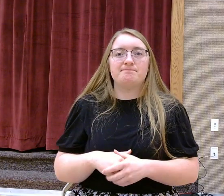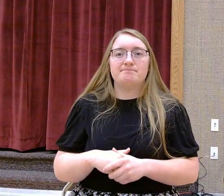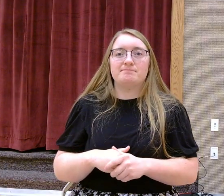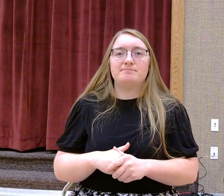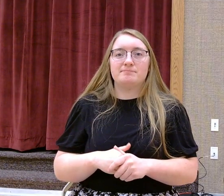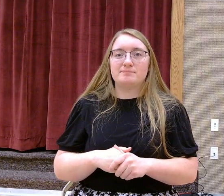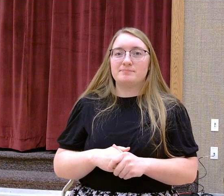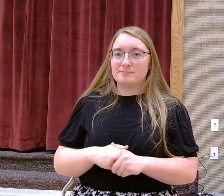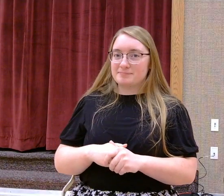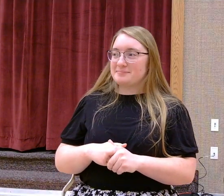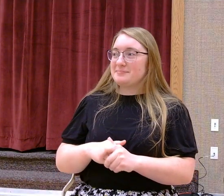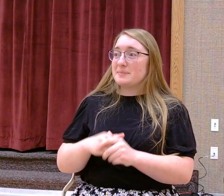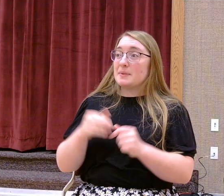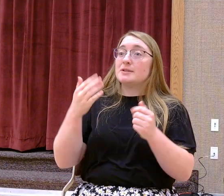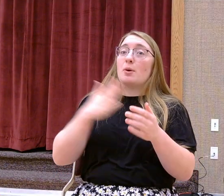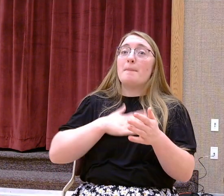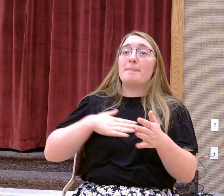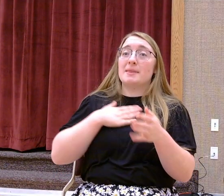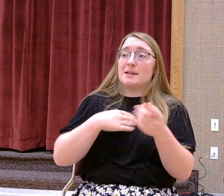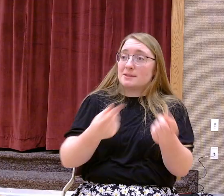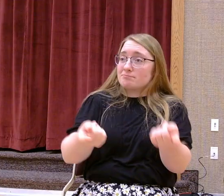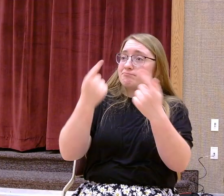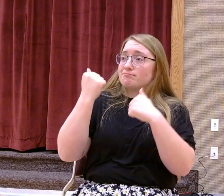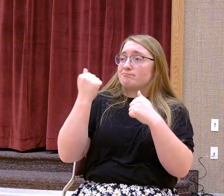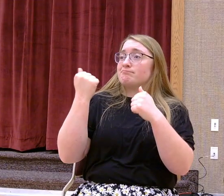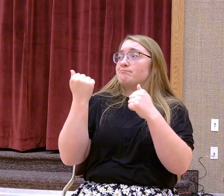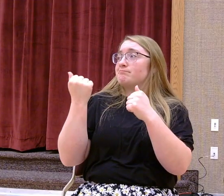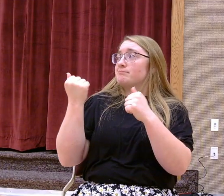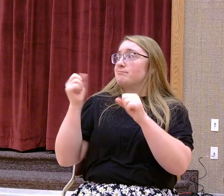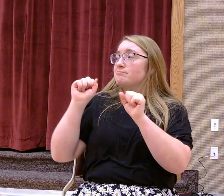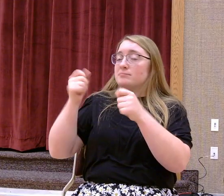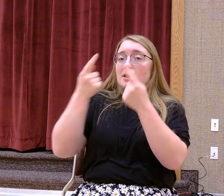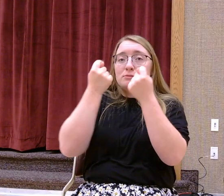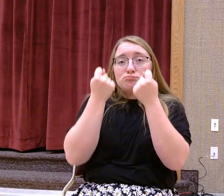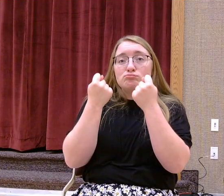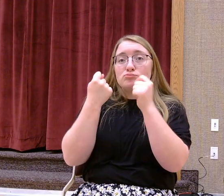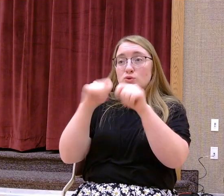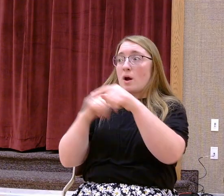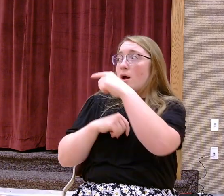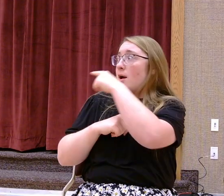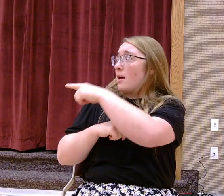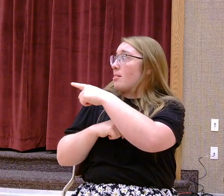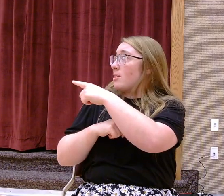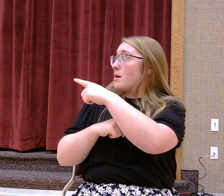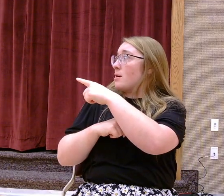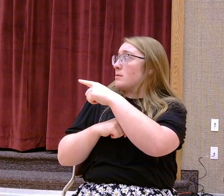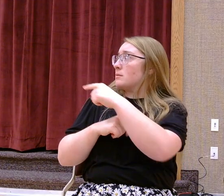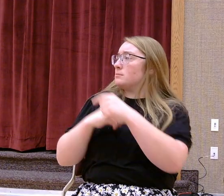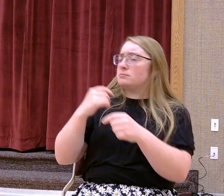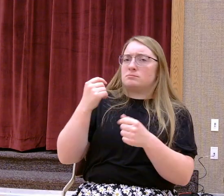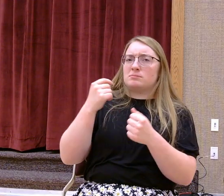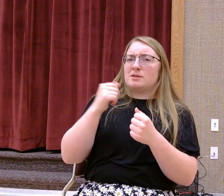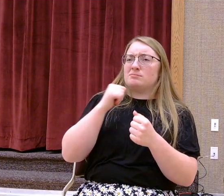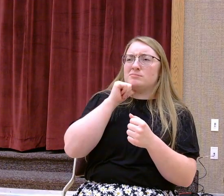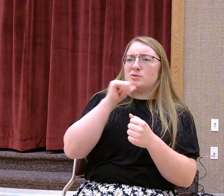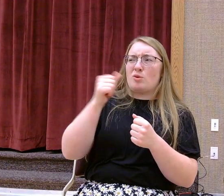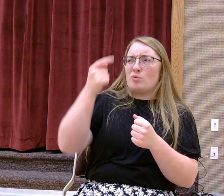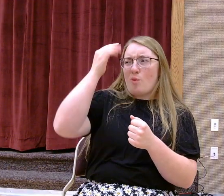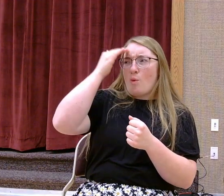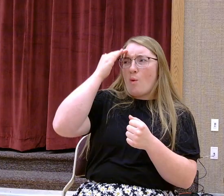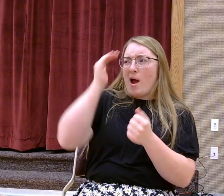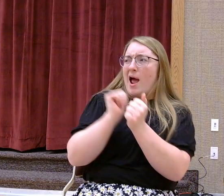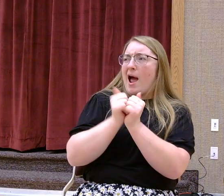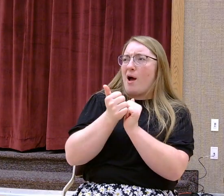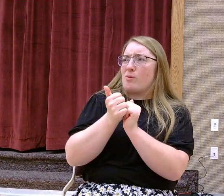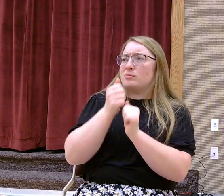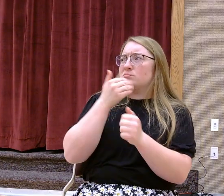So please come up, and you're welcome to try the mannequin. I don't know why the lights are on. I haven't read the instructions on how this thing works, but I can tell you if you're going